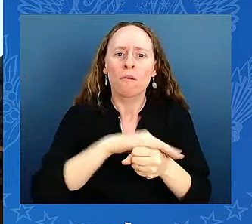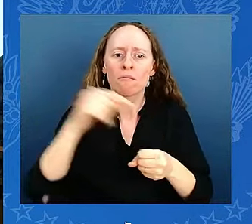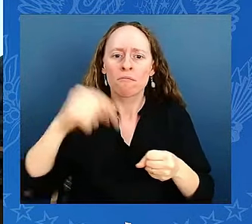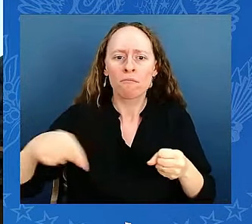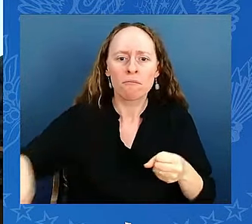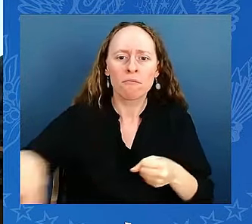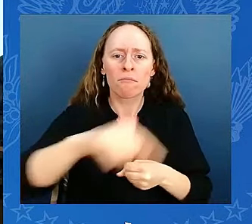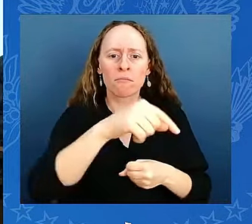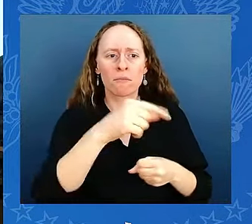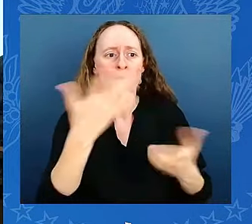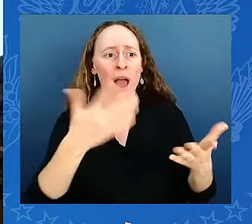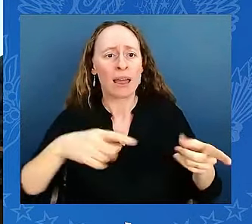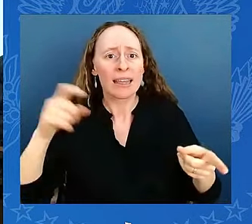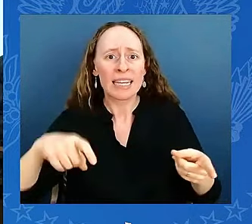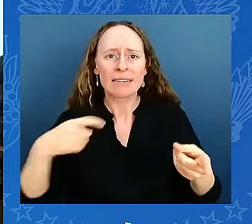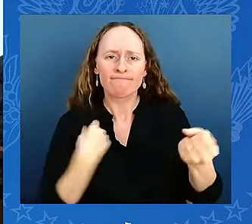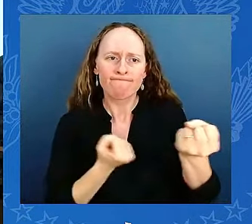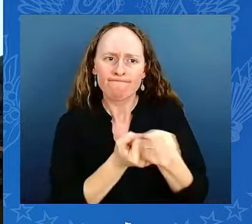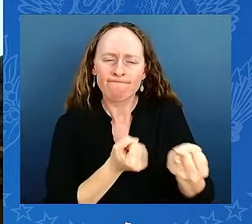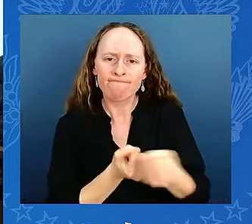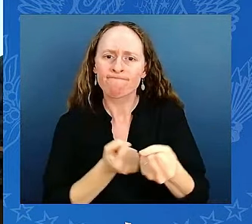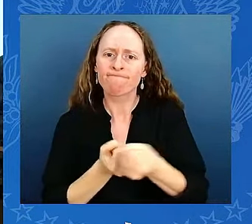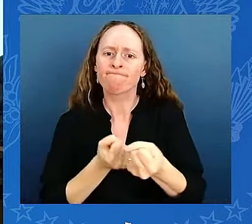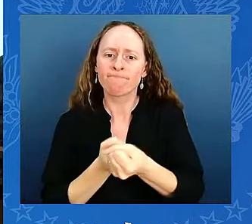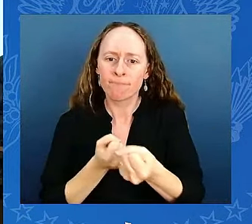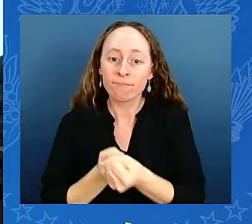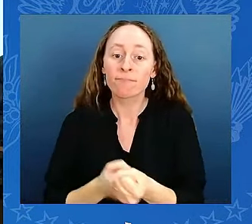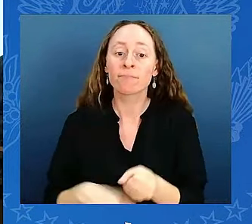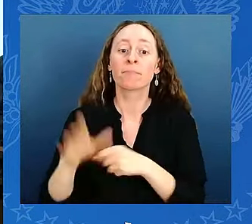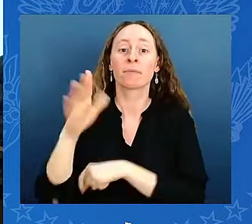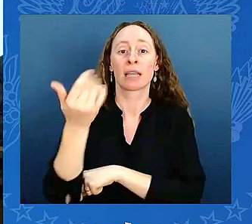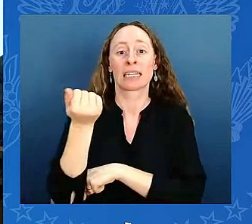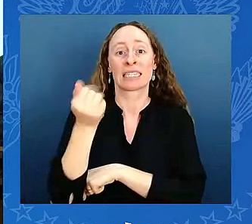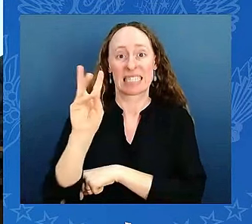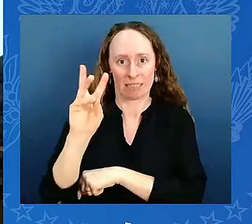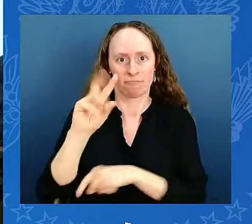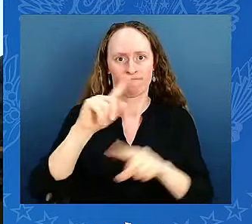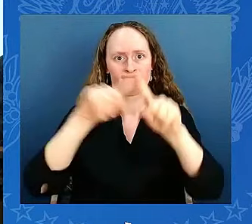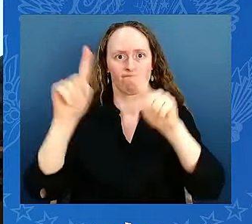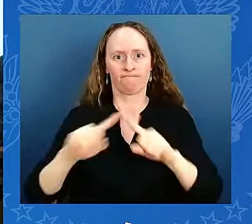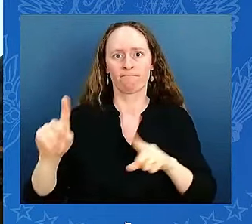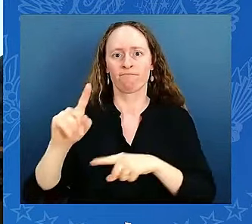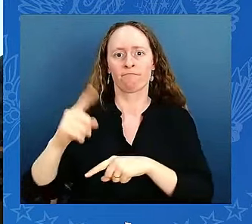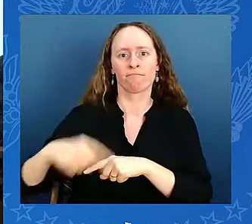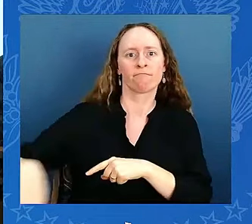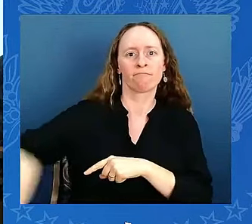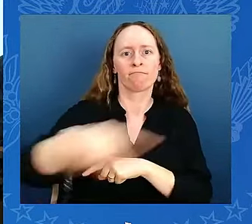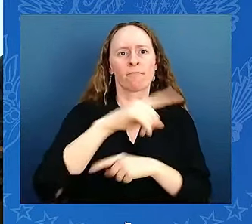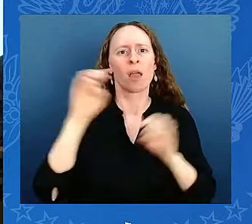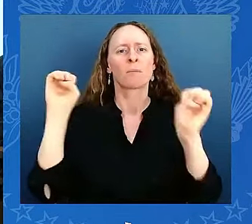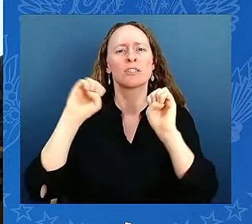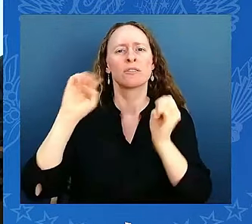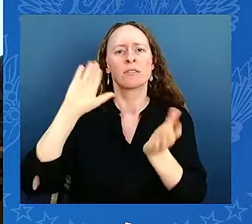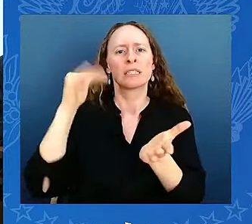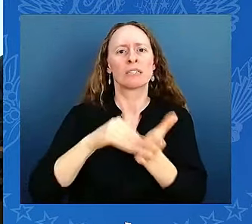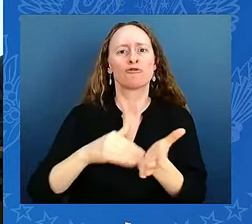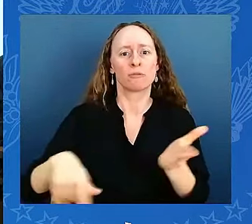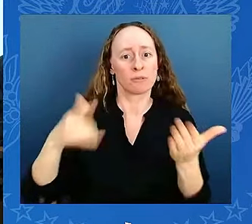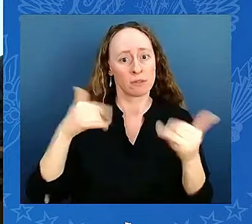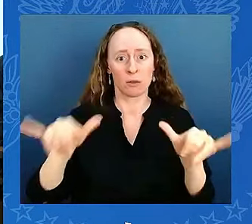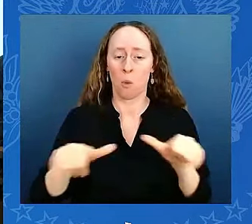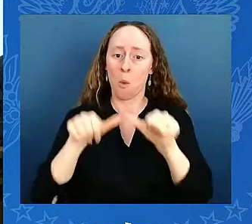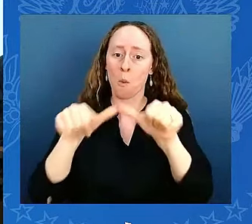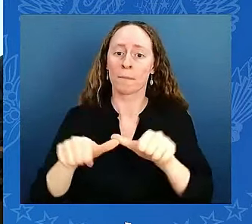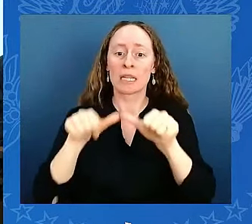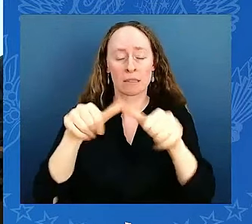We currently have 16 county EOCs that remain open, with 29 shelters with just over 1,200 occupants. We